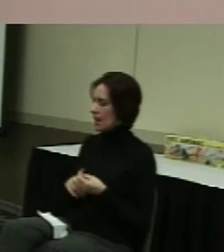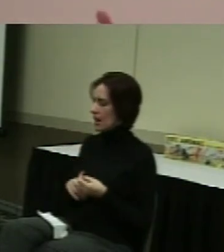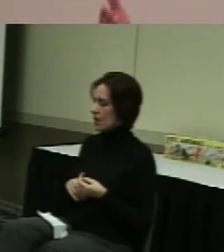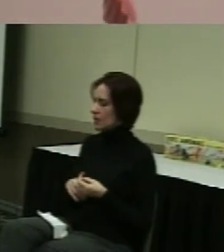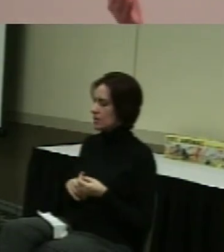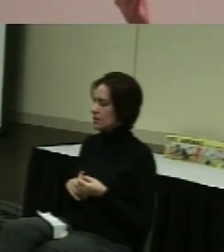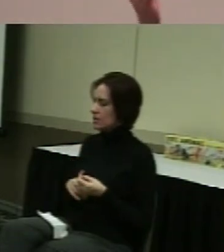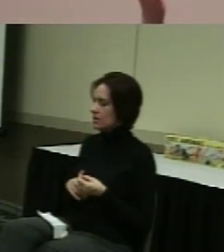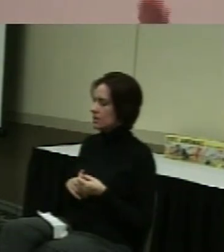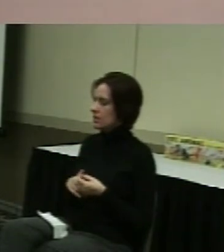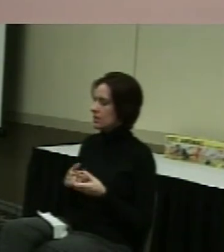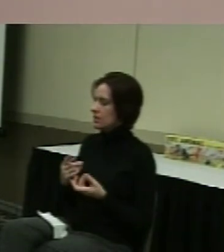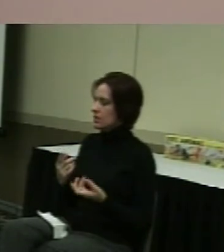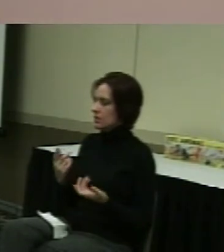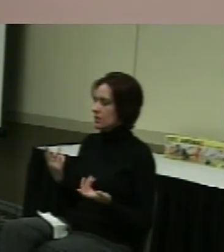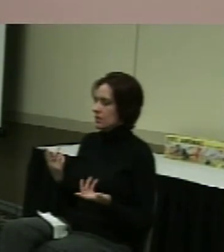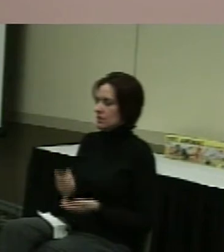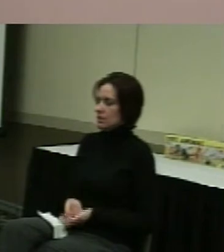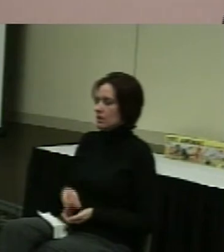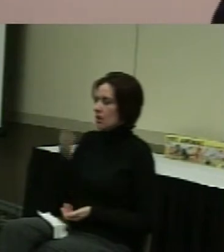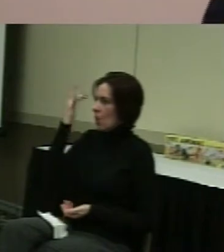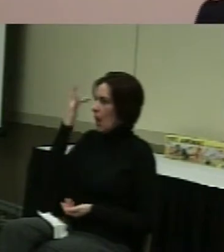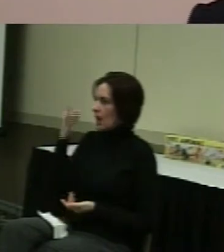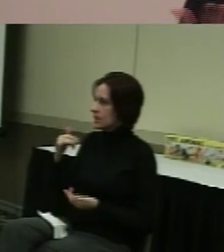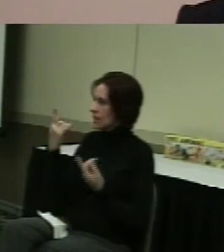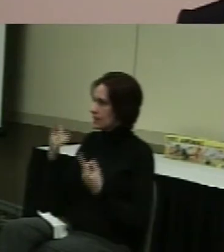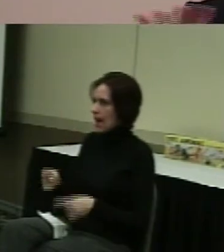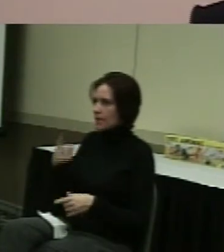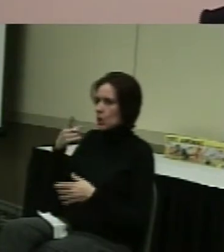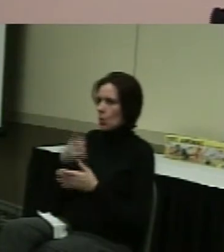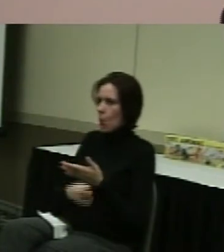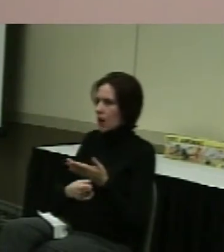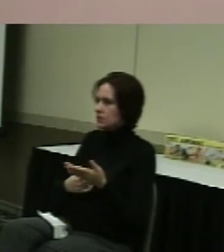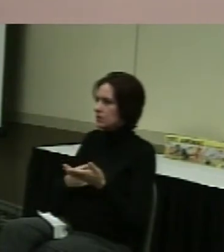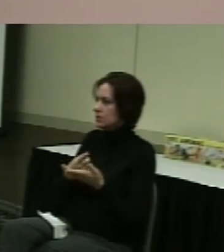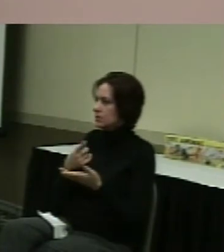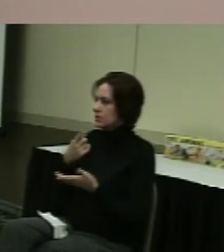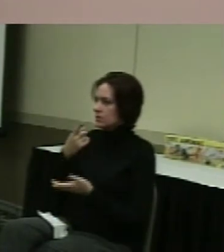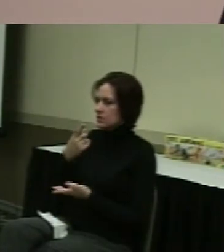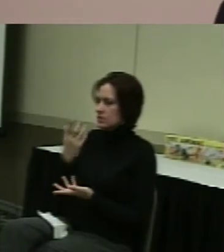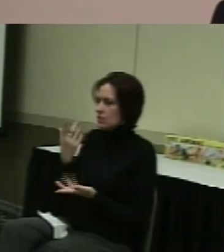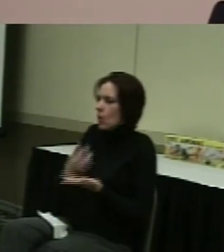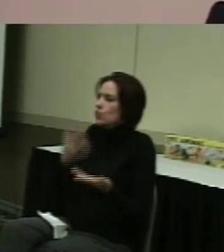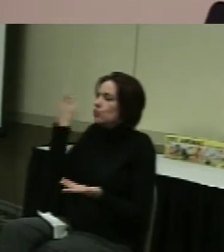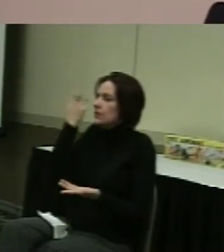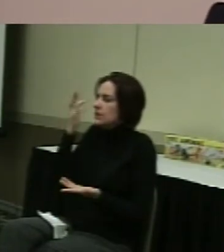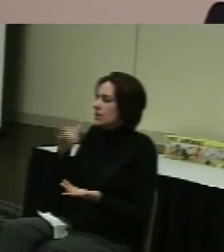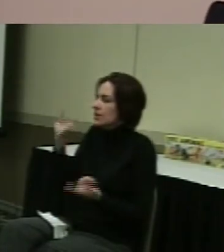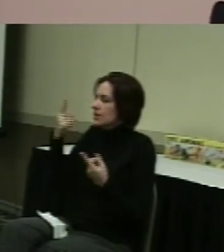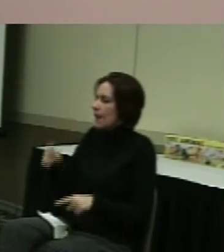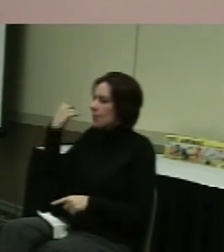what is it that might explain this? You're grappling. Why is this happening?